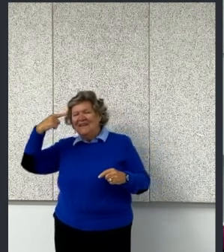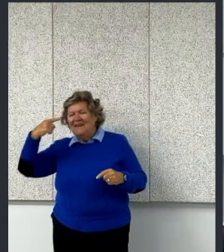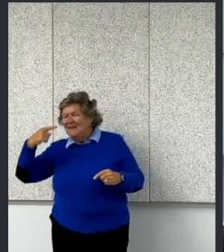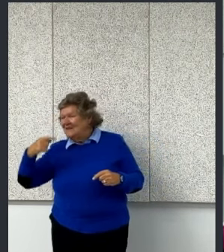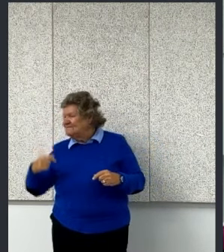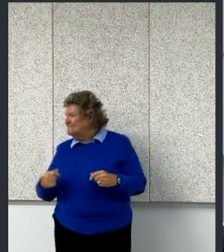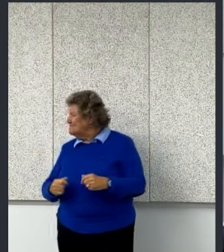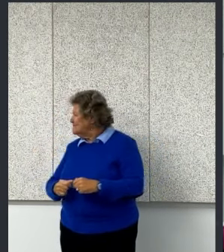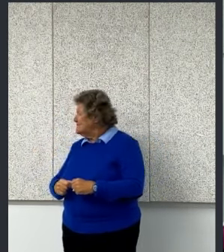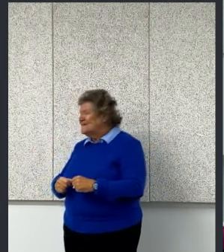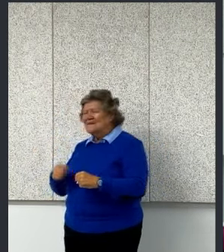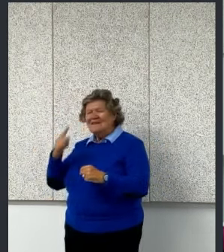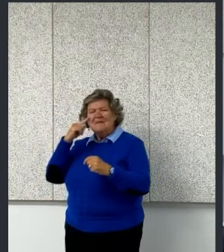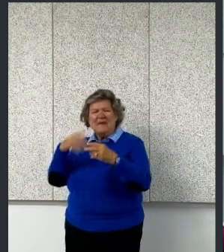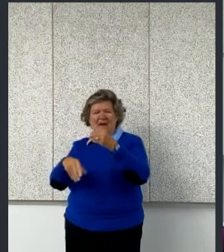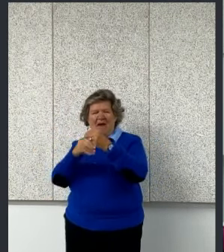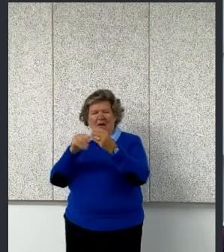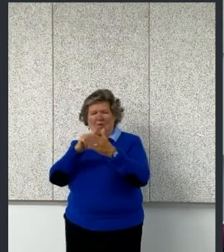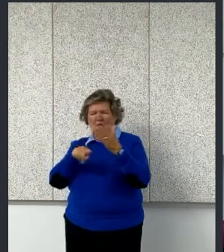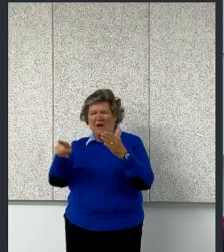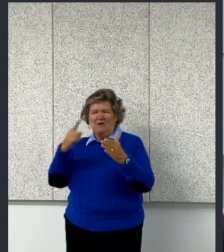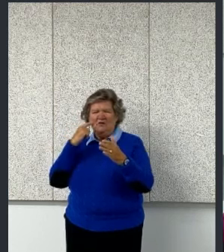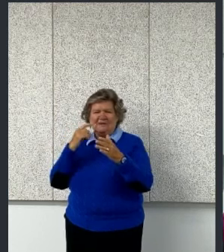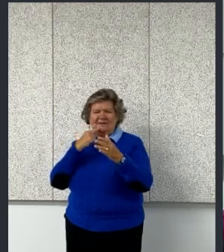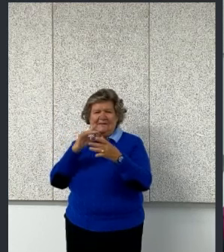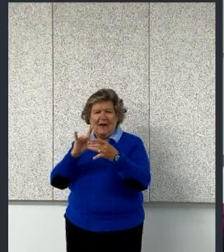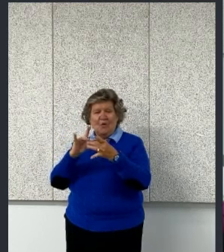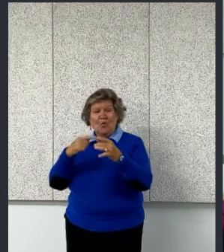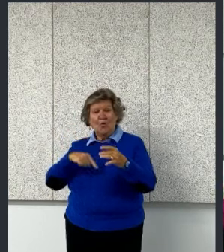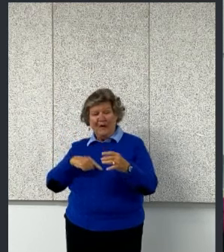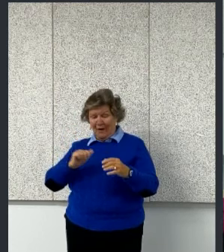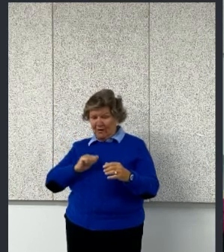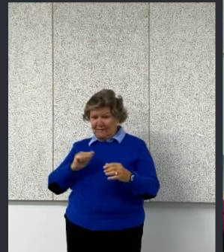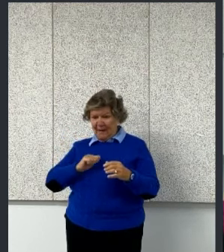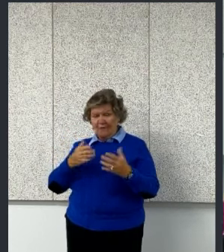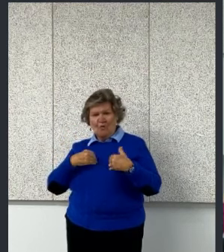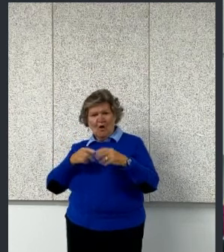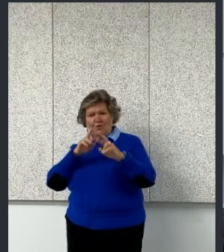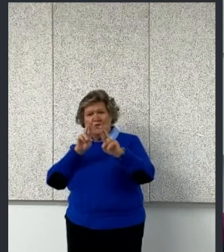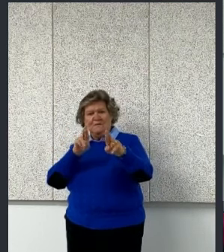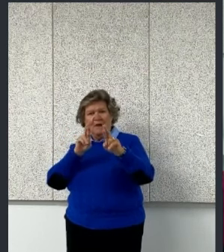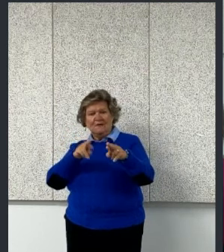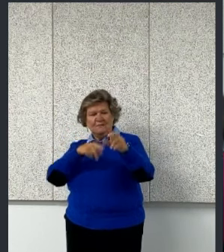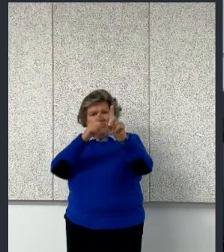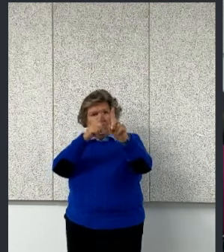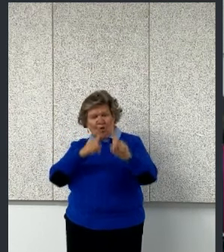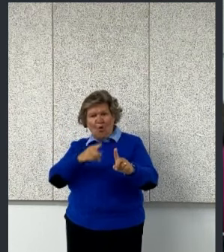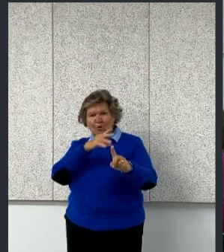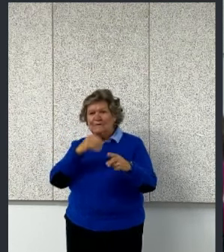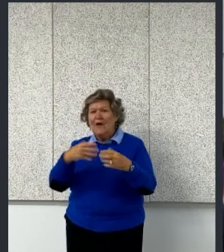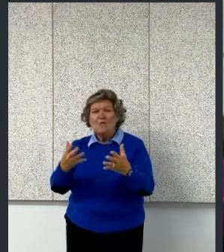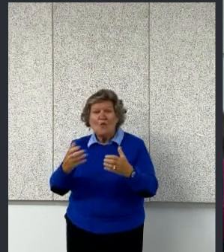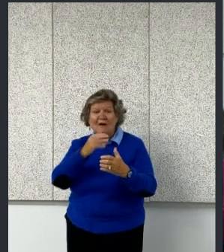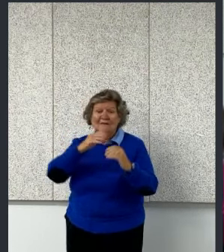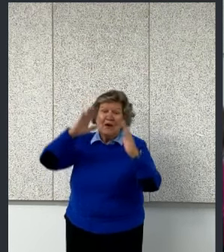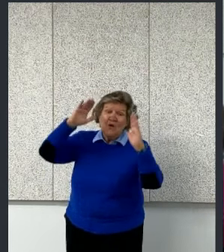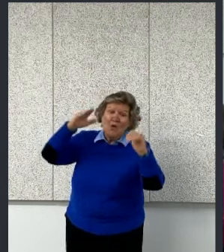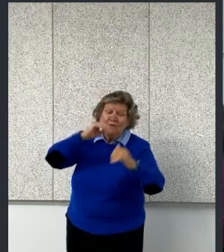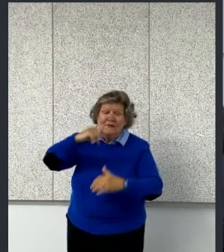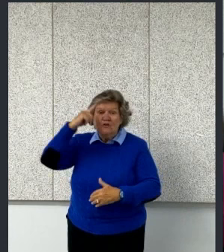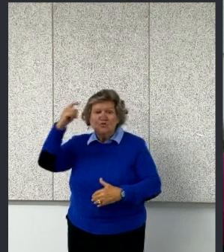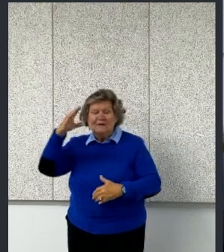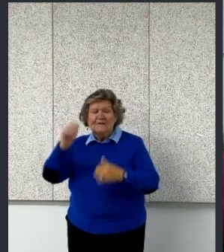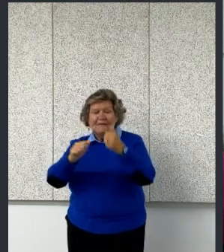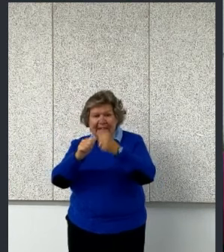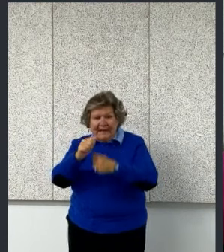piggybacking a little bit on what you said, where we want to be responsive to the goals and desires and hopes and dreams of each